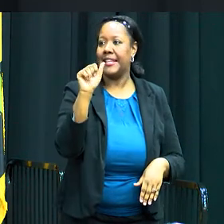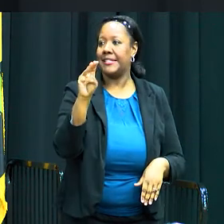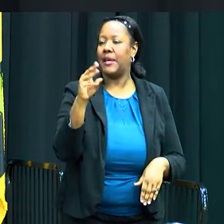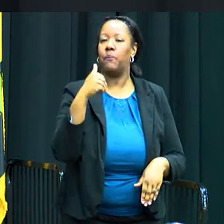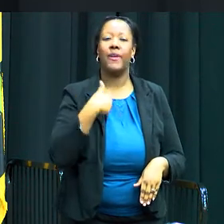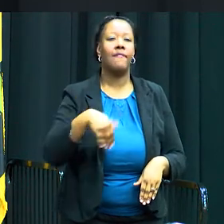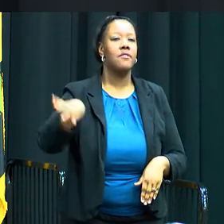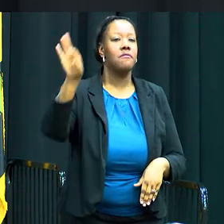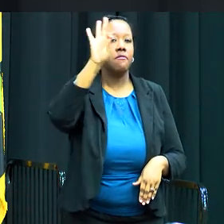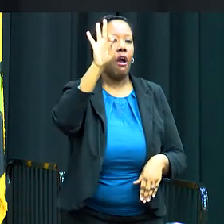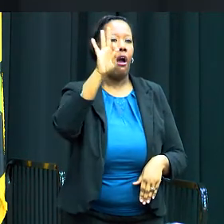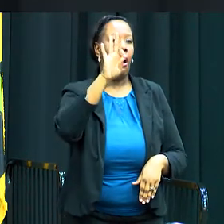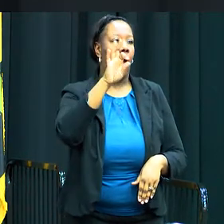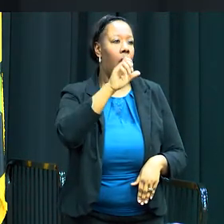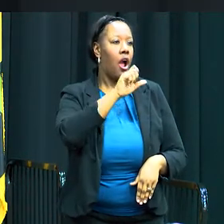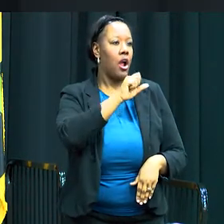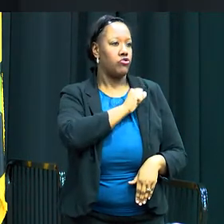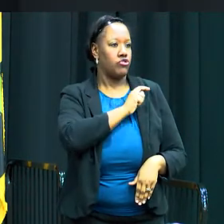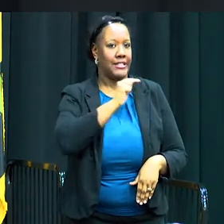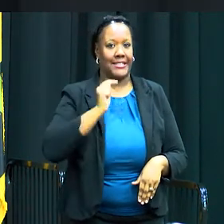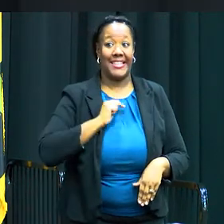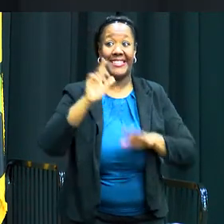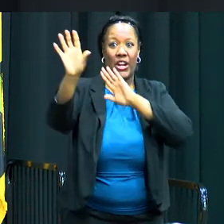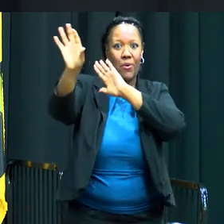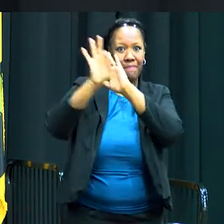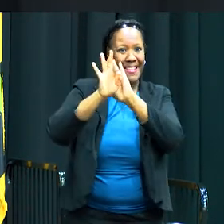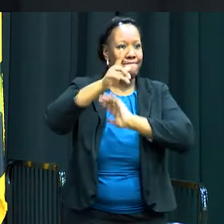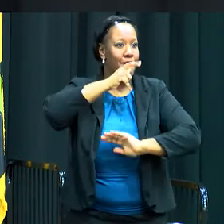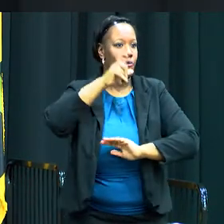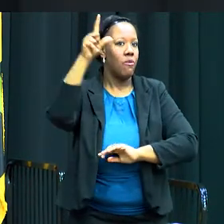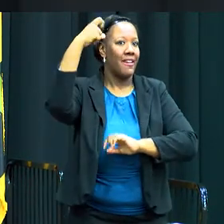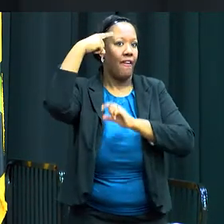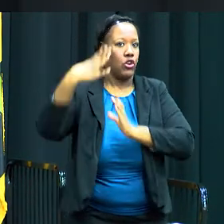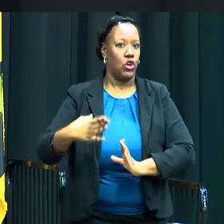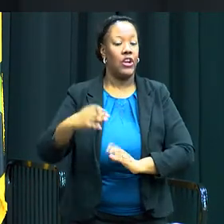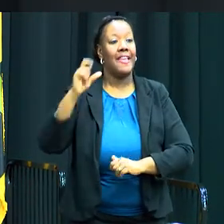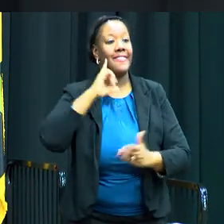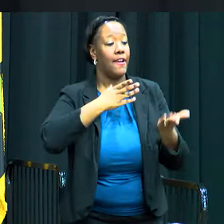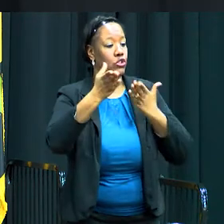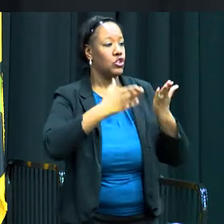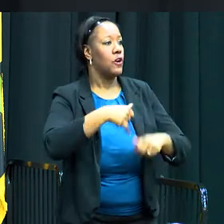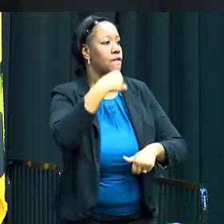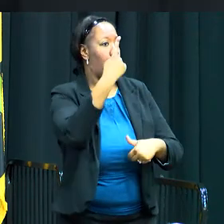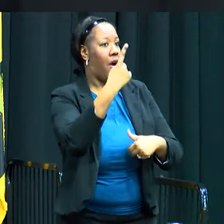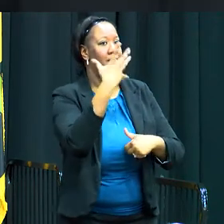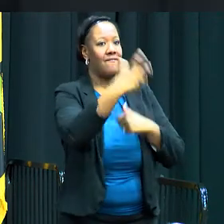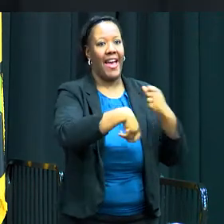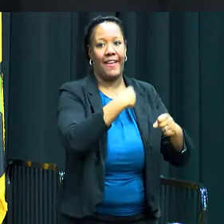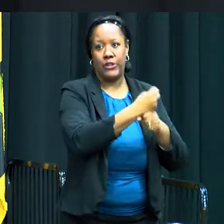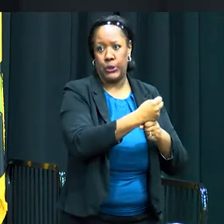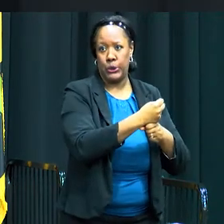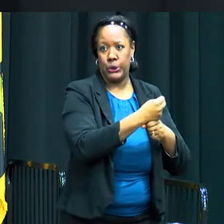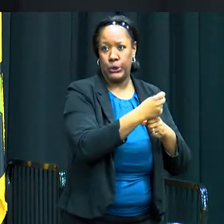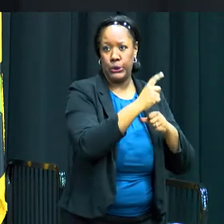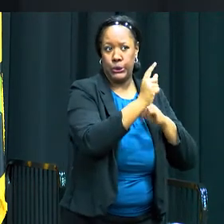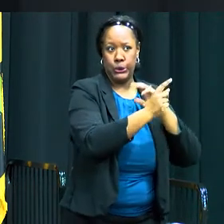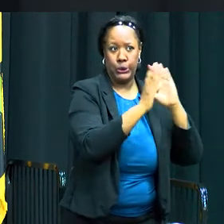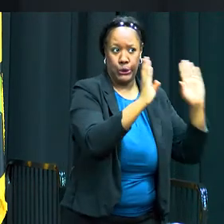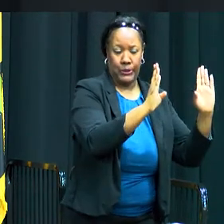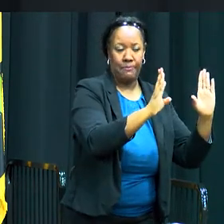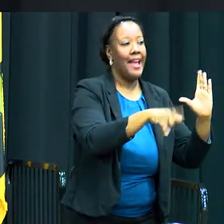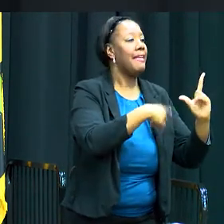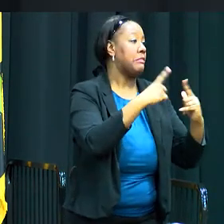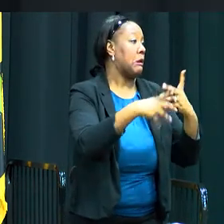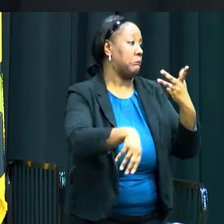9 trustees appointed by the governor to serve 1 5-year term with the possibility of serving a second term. In